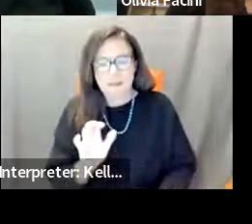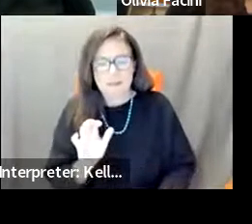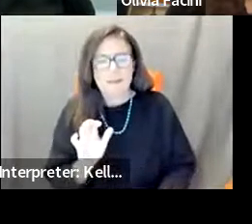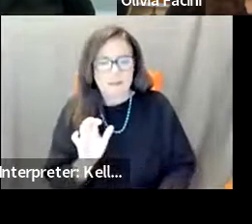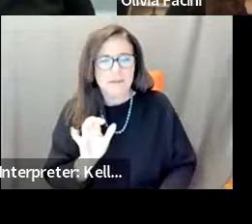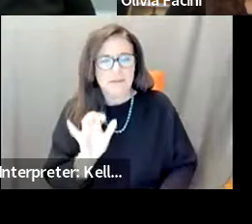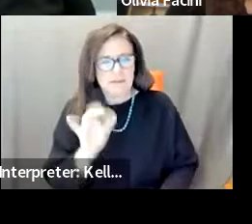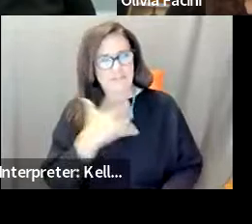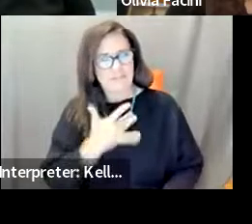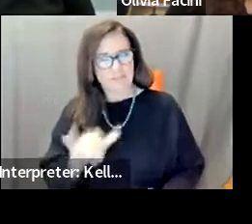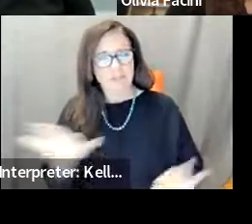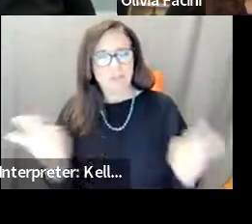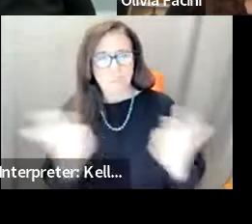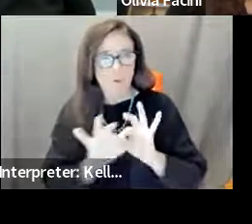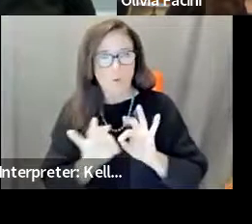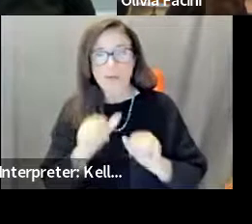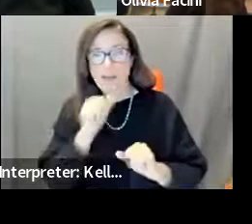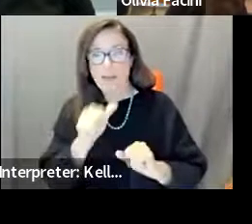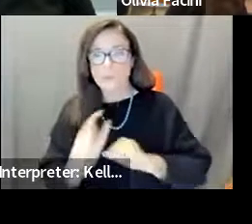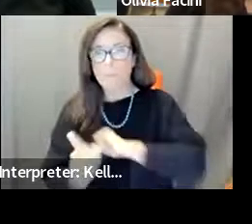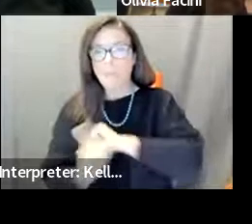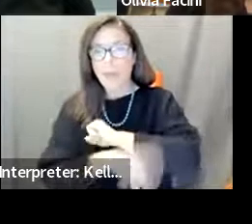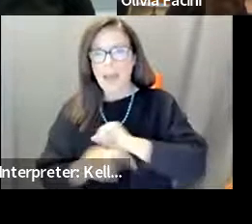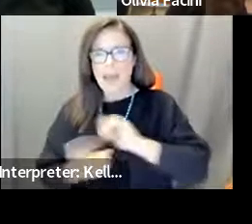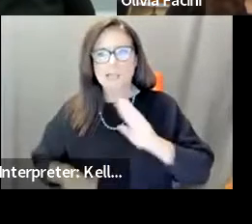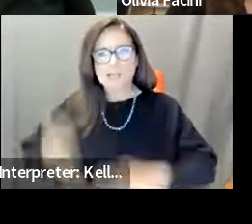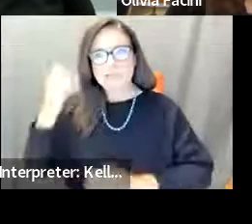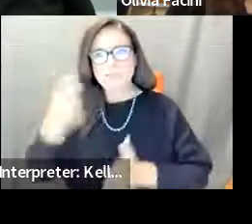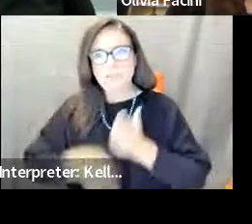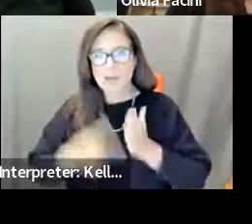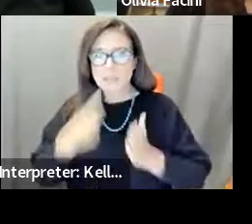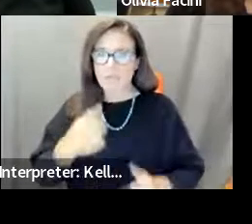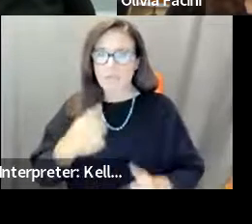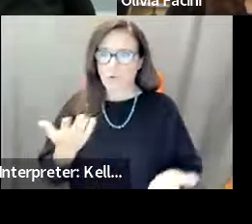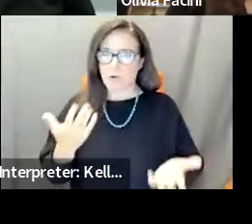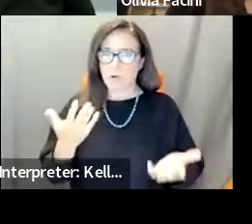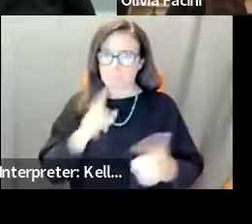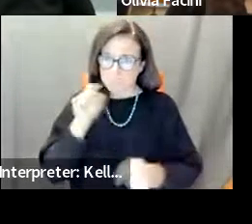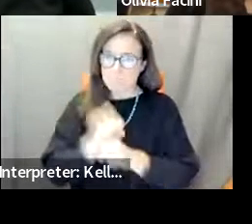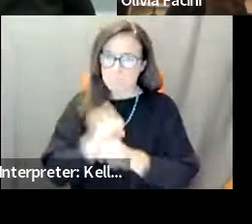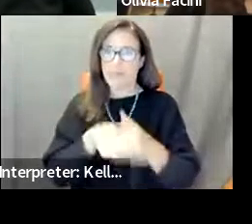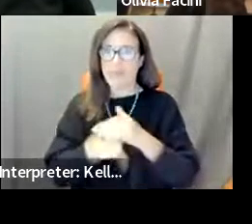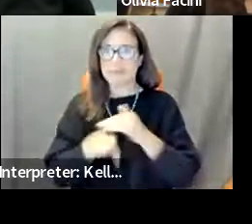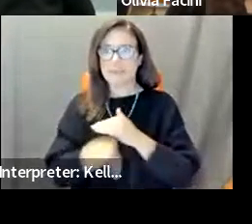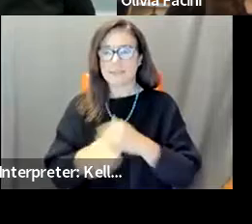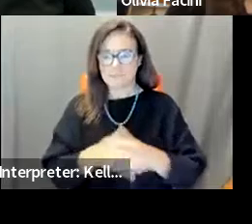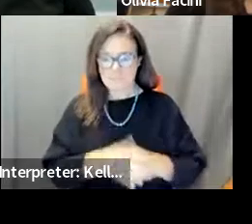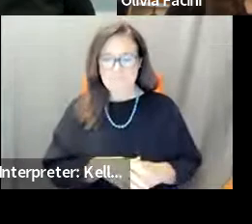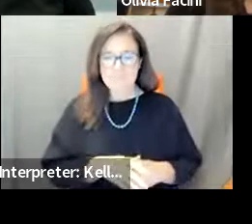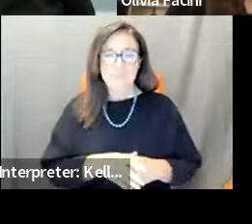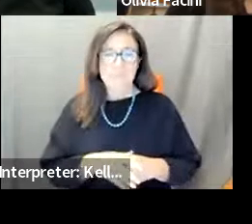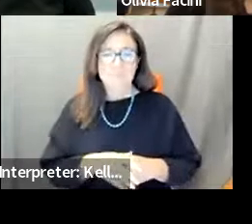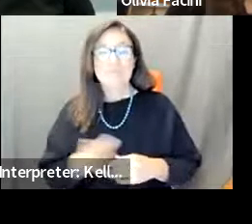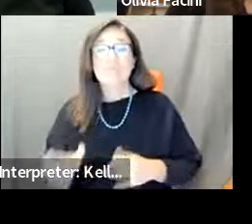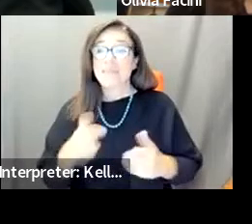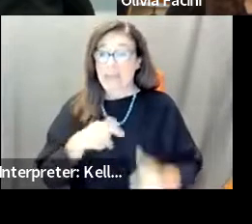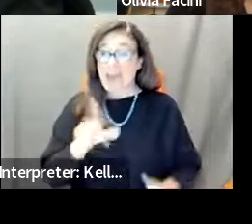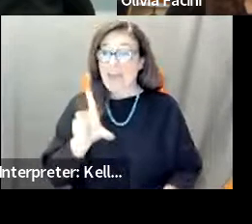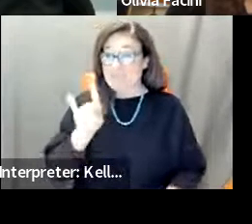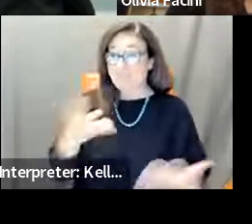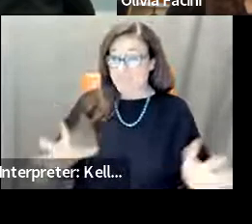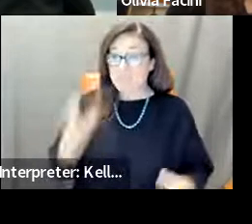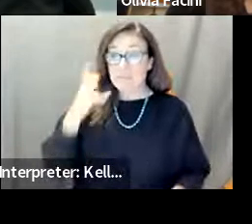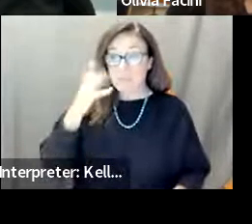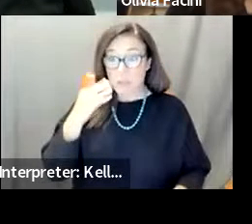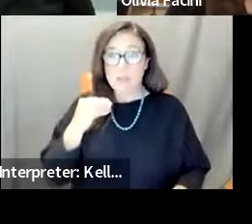important. So an unsuccessful experience for me is when a venue tried to tell